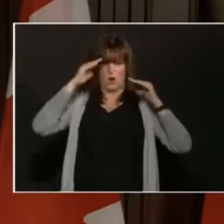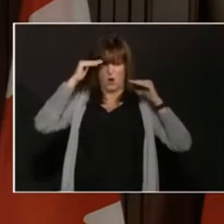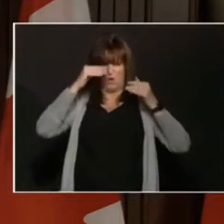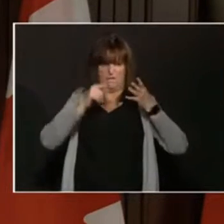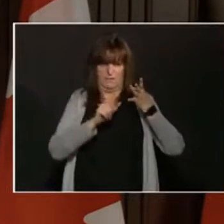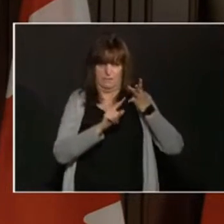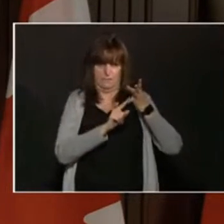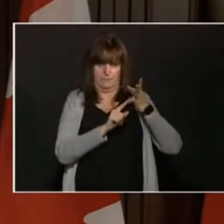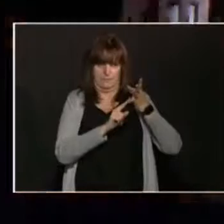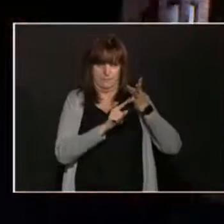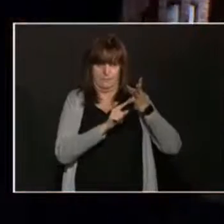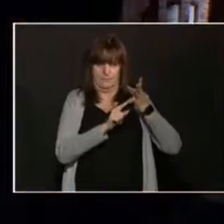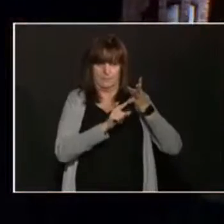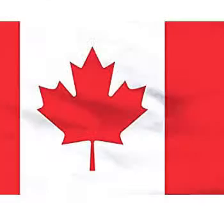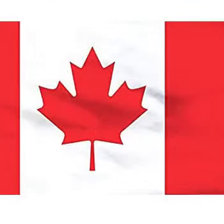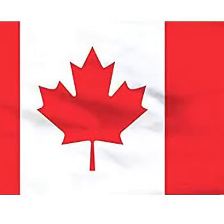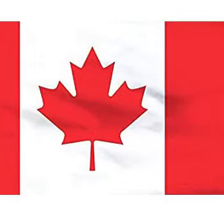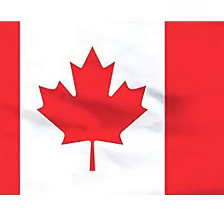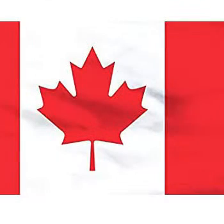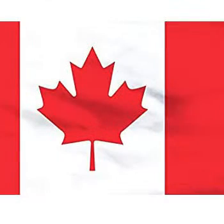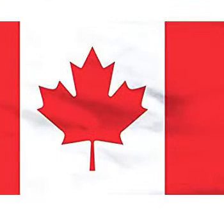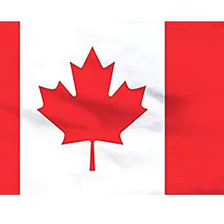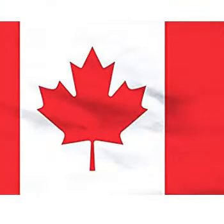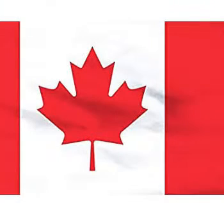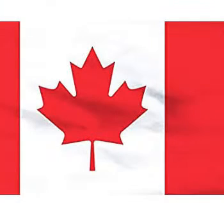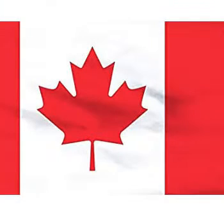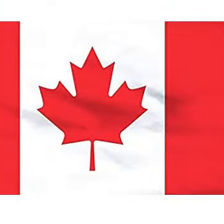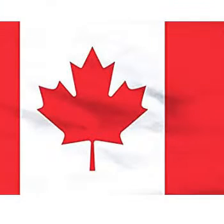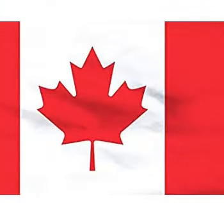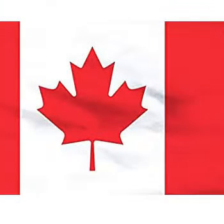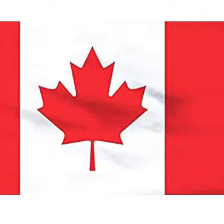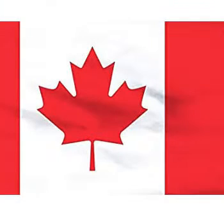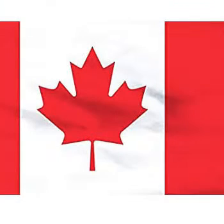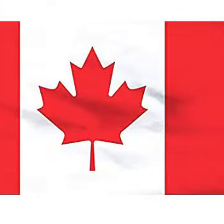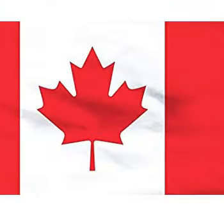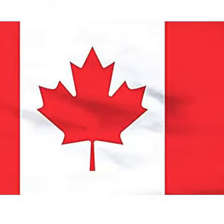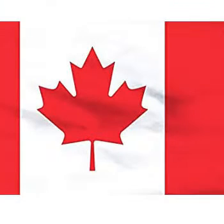Thanks, everyone.